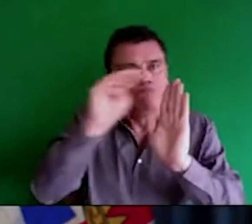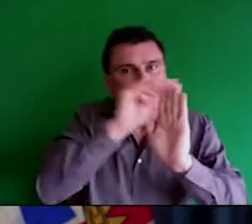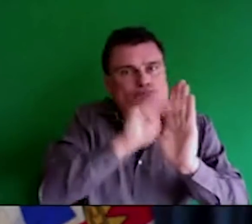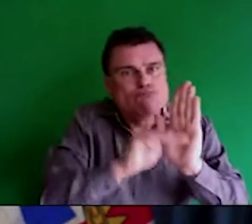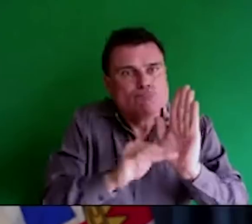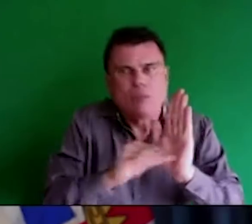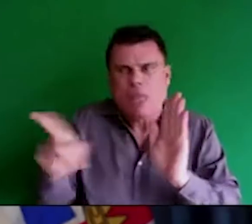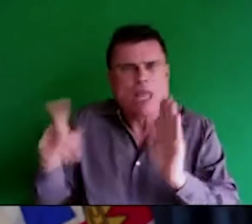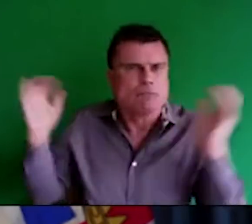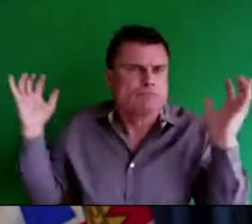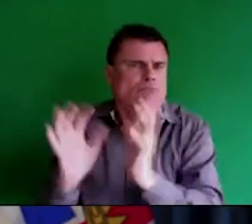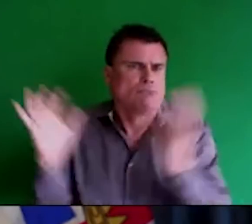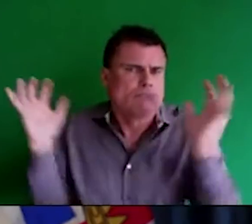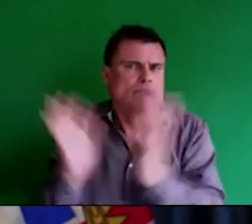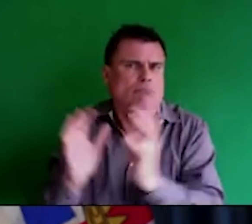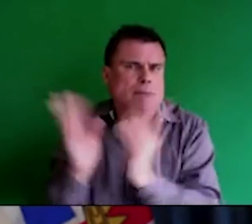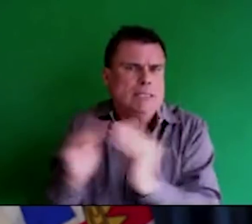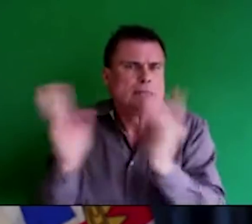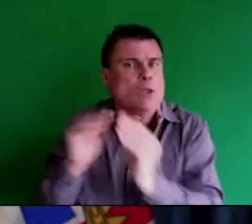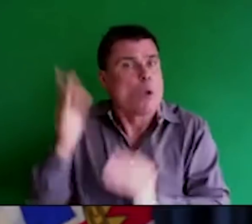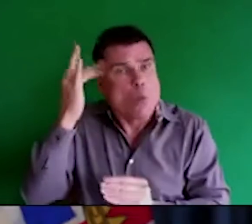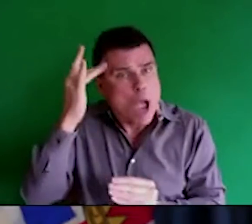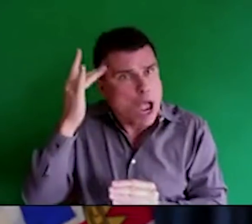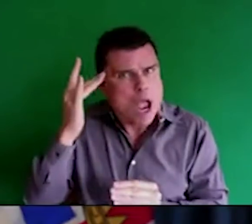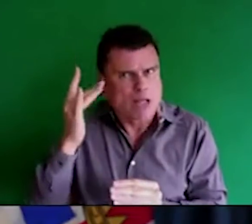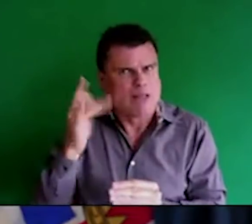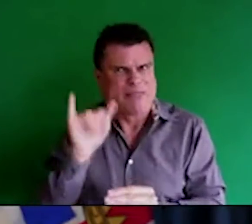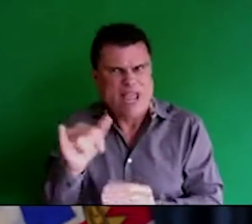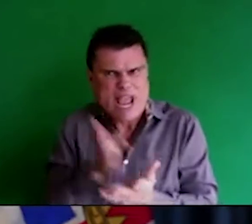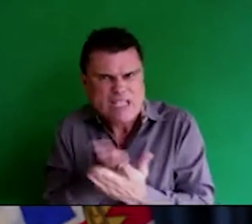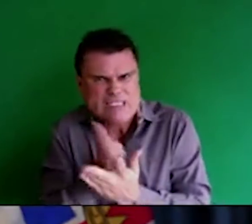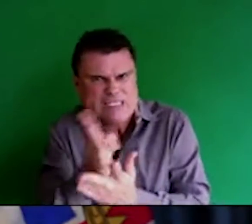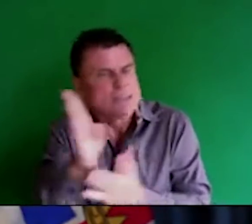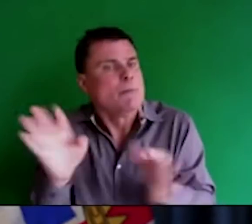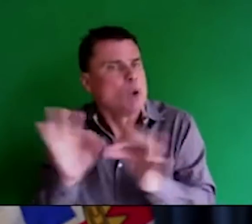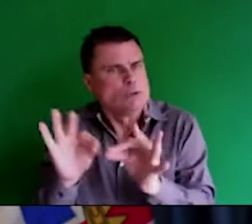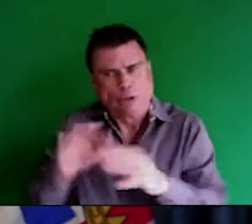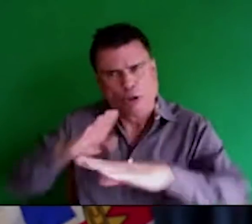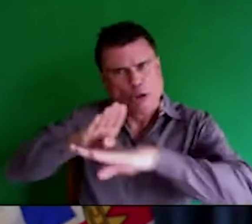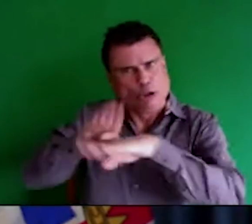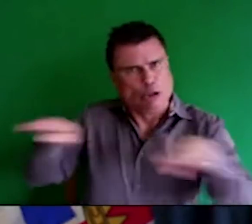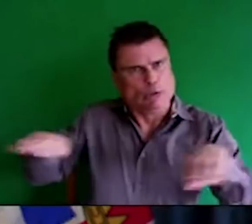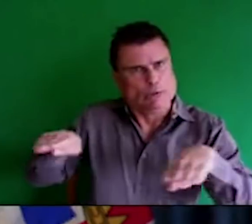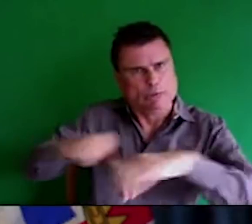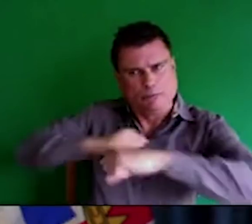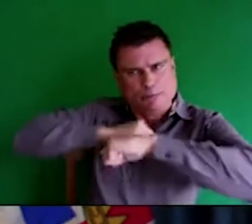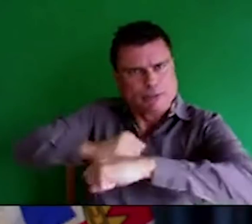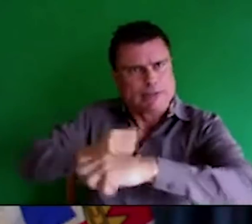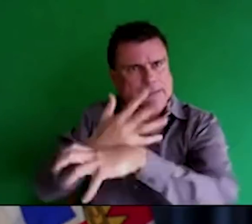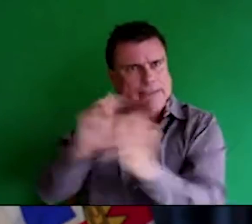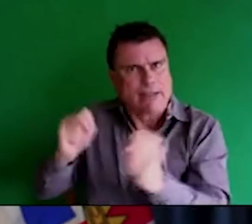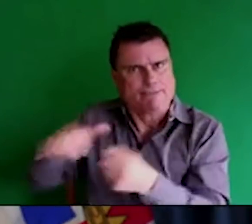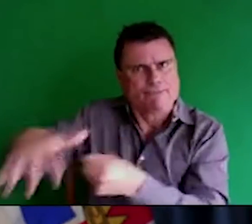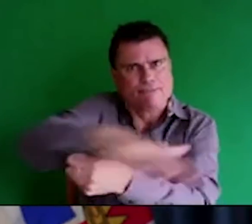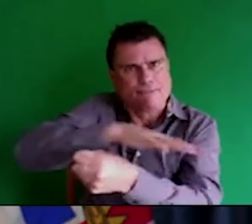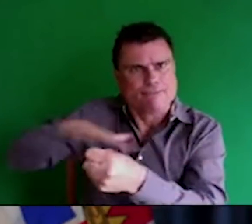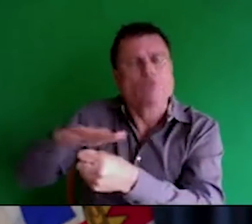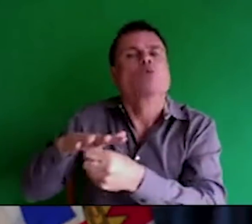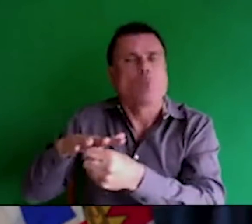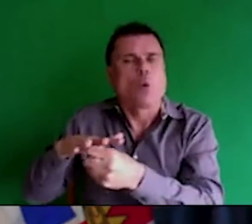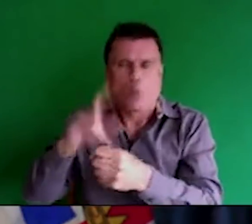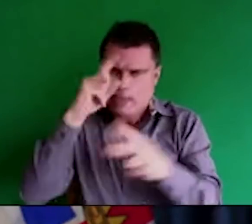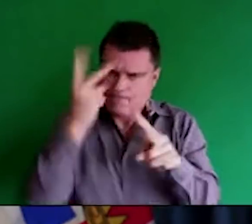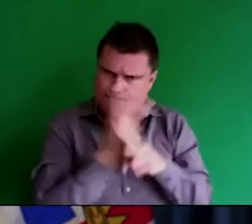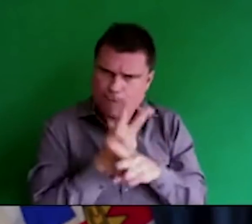any challenges that we may see and work on resolving them as quickly as we possibly can. With respect to testing, you'll